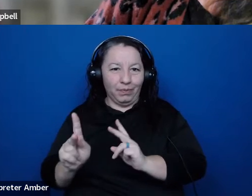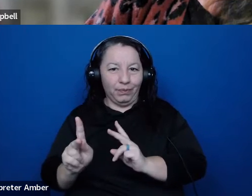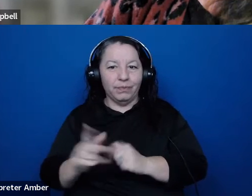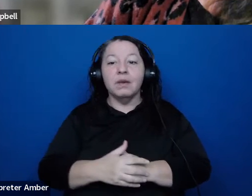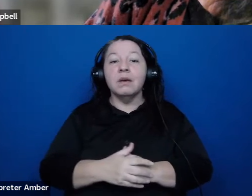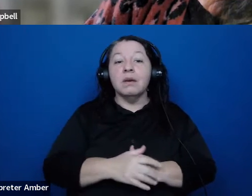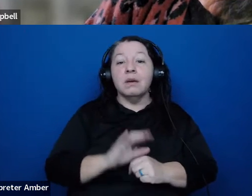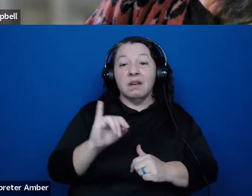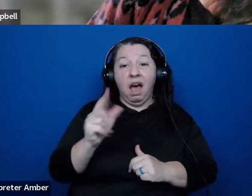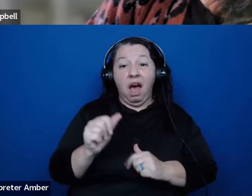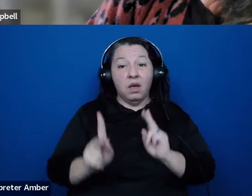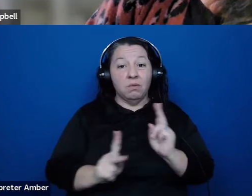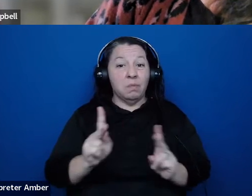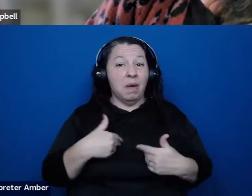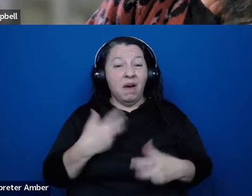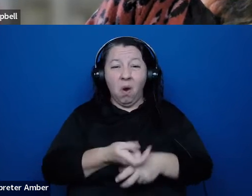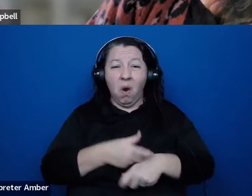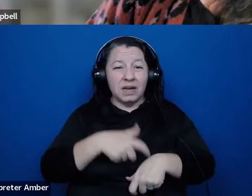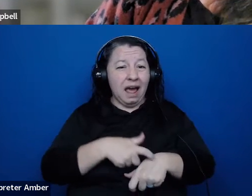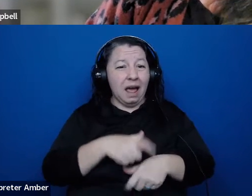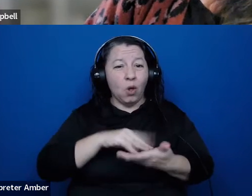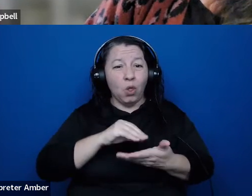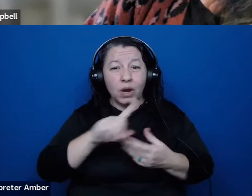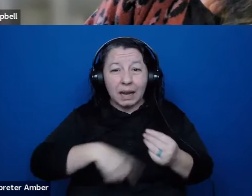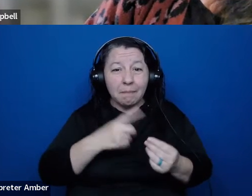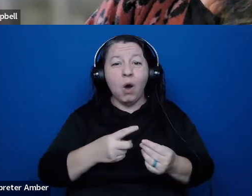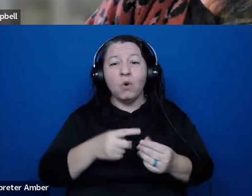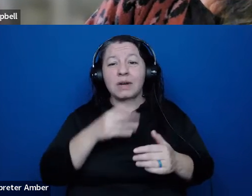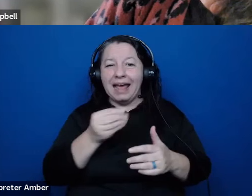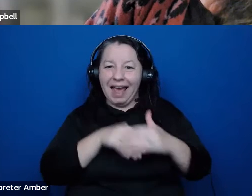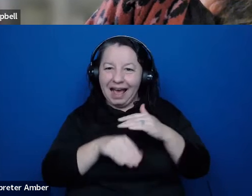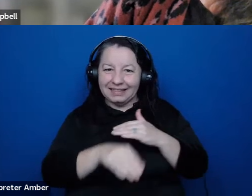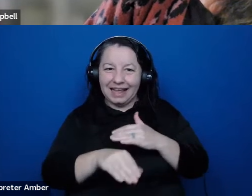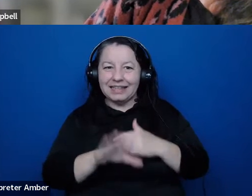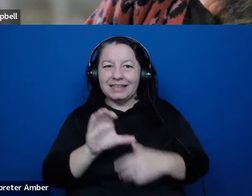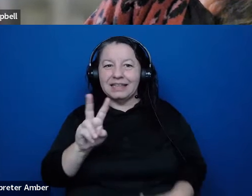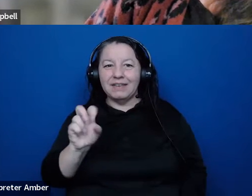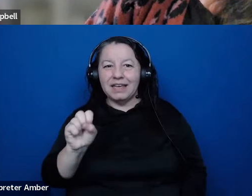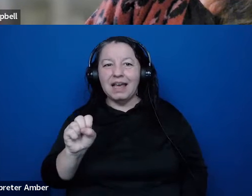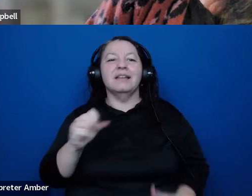and accessing CBS supports, both Medicaid and non-Medicaid.